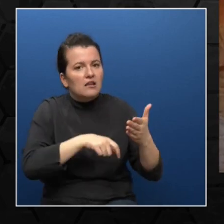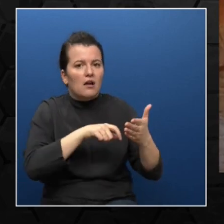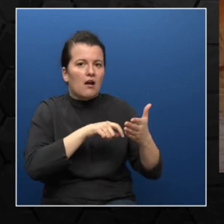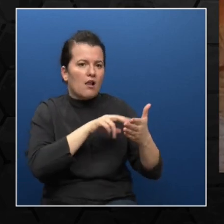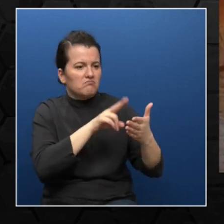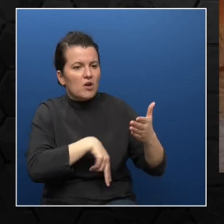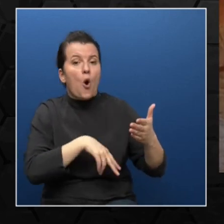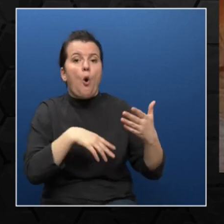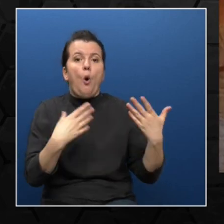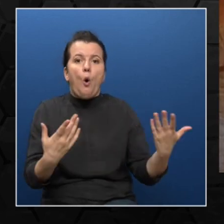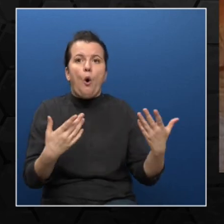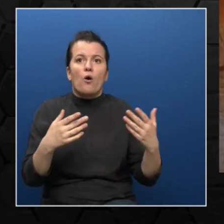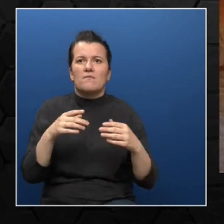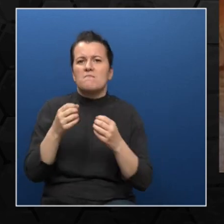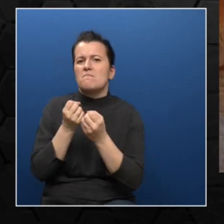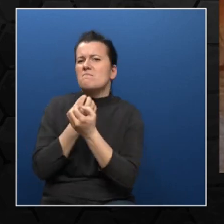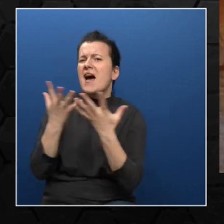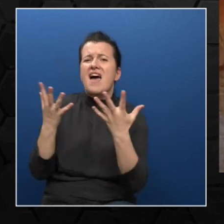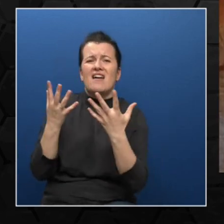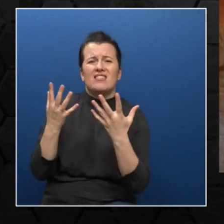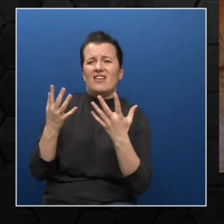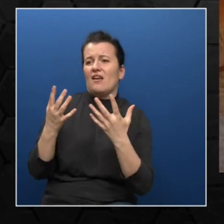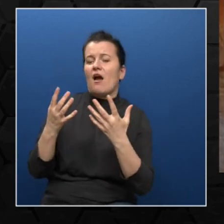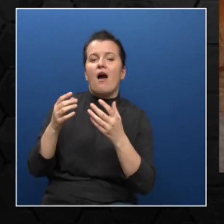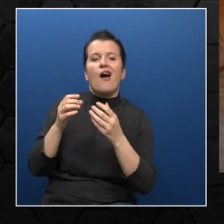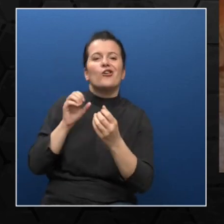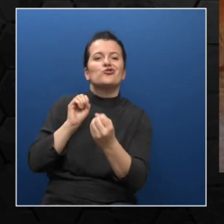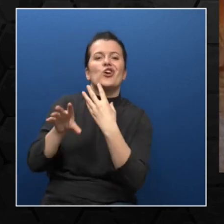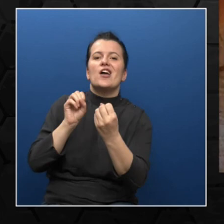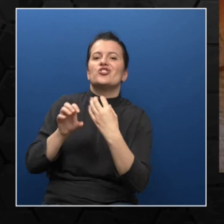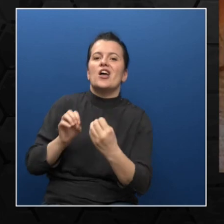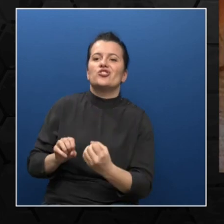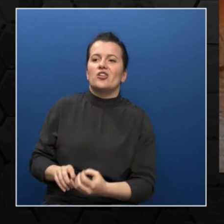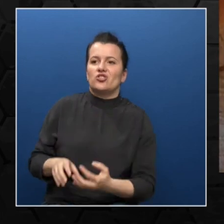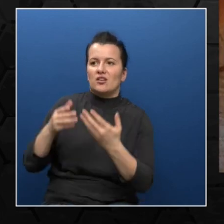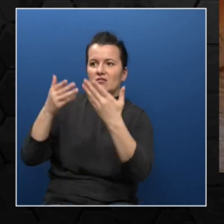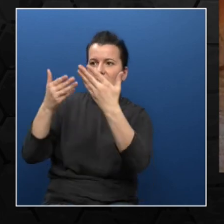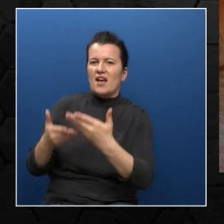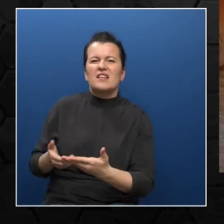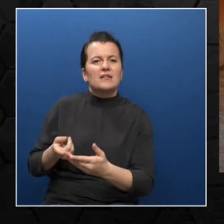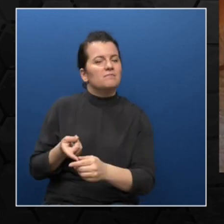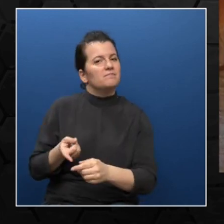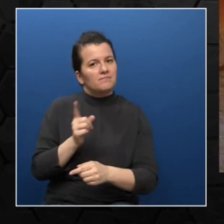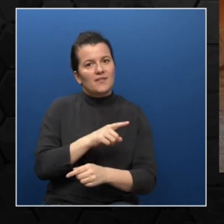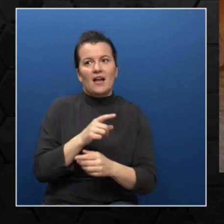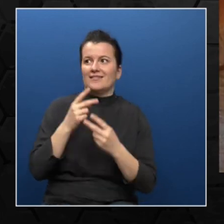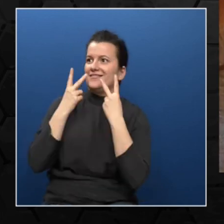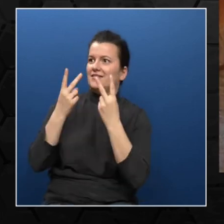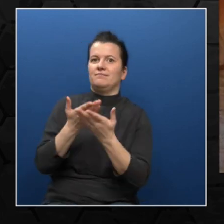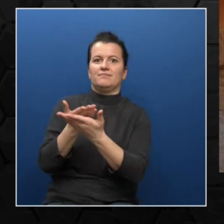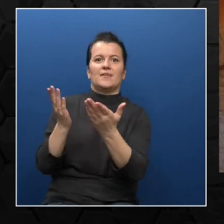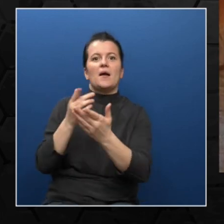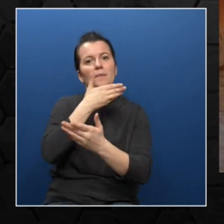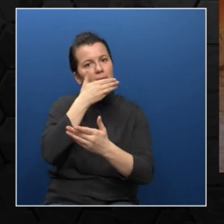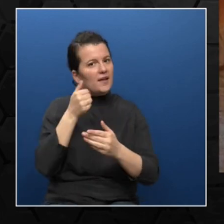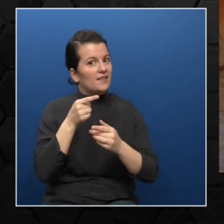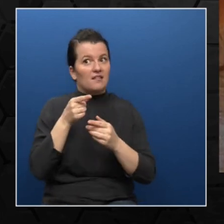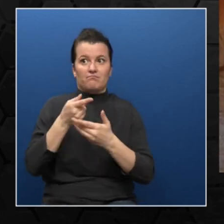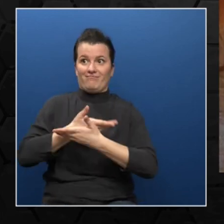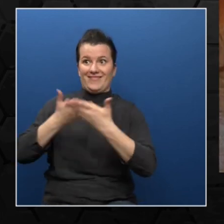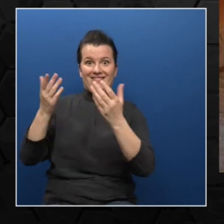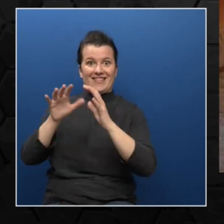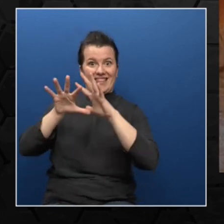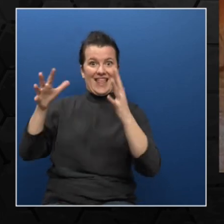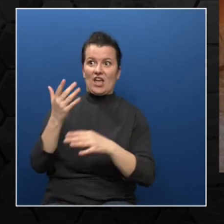big problem. And so because there's so much to learn from nature and just trying to bring that into computers and trying to mimic the